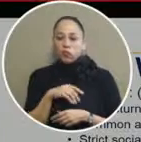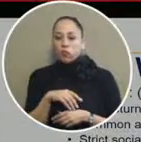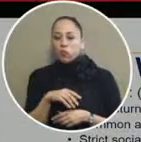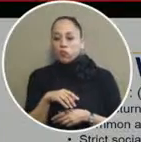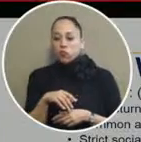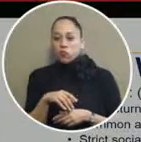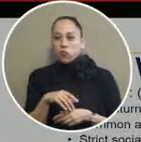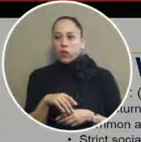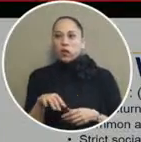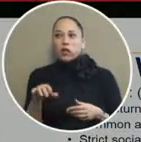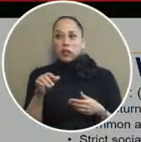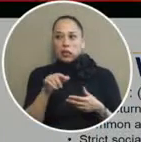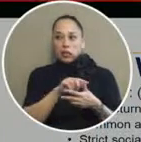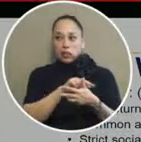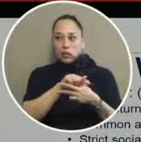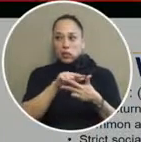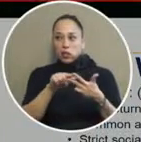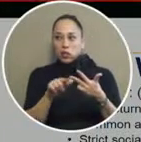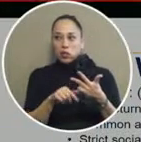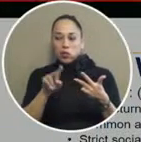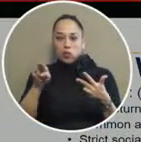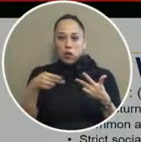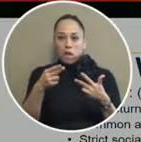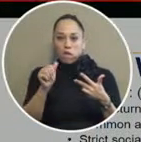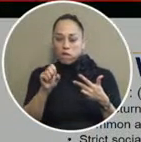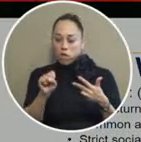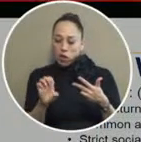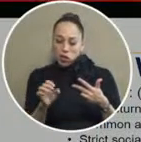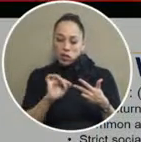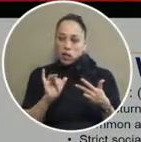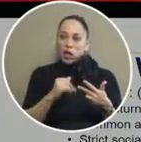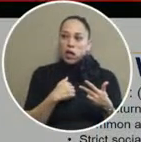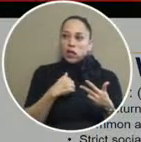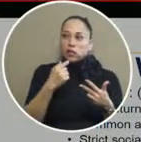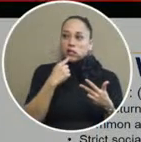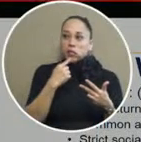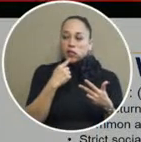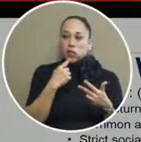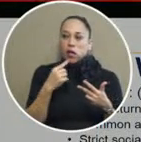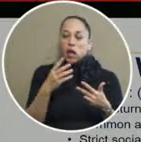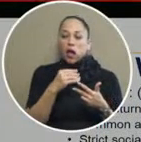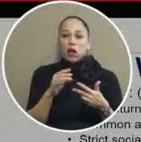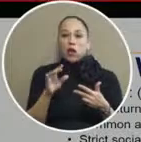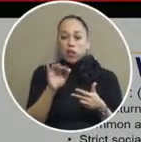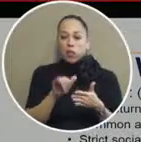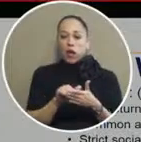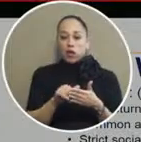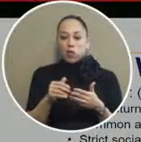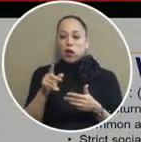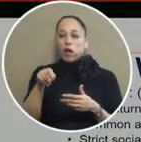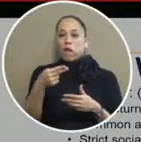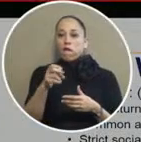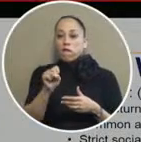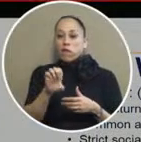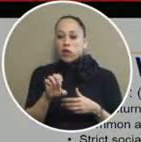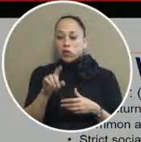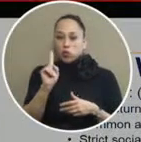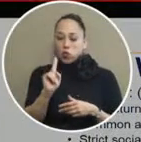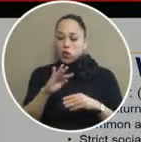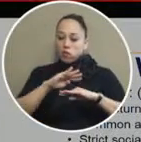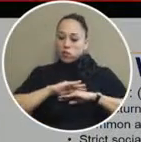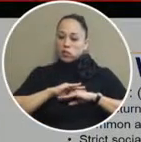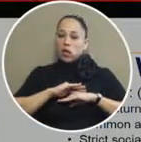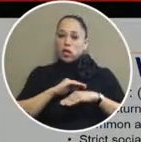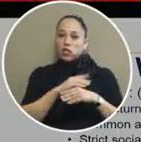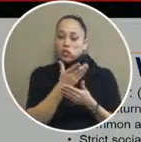So this is a 3-phase return plan. As I mentioned on the previous slide, we'll enter into phase 1 when we satisfy the